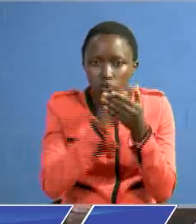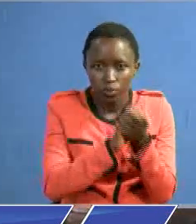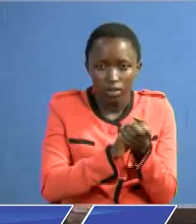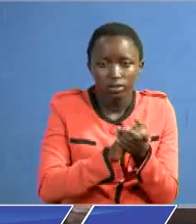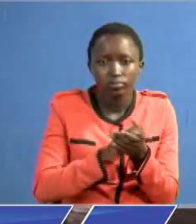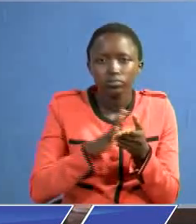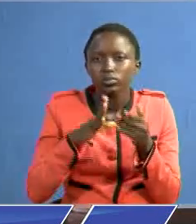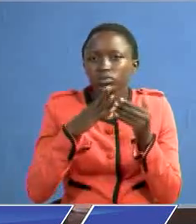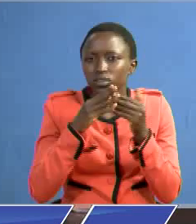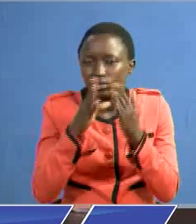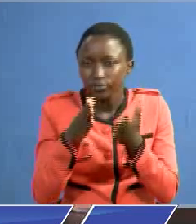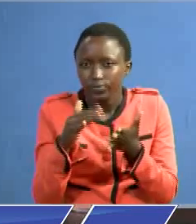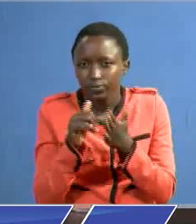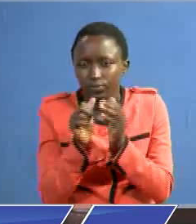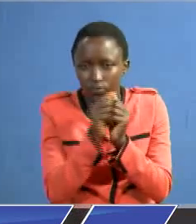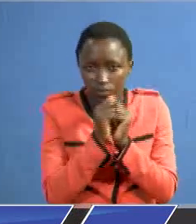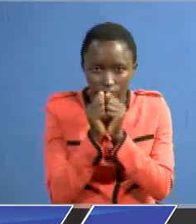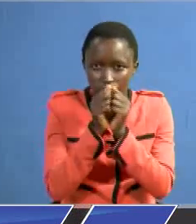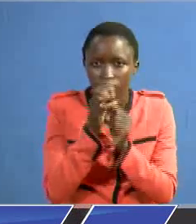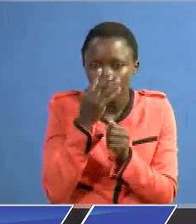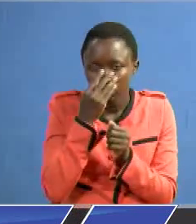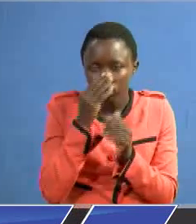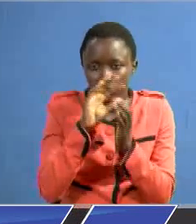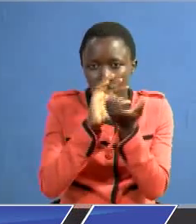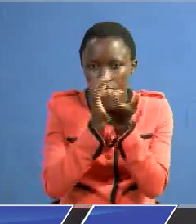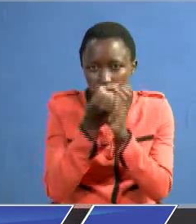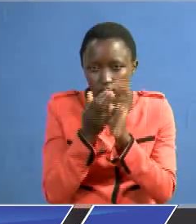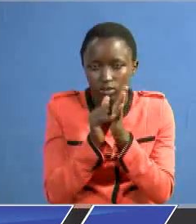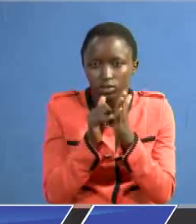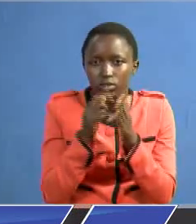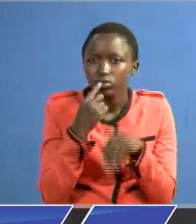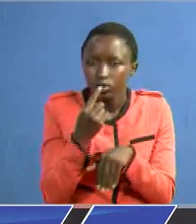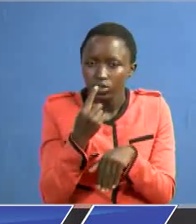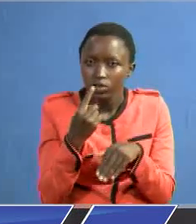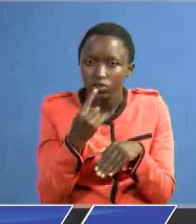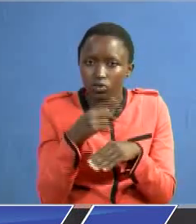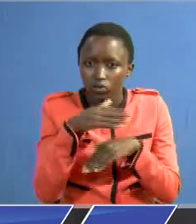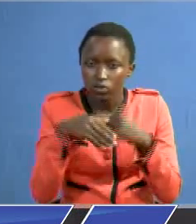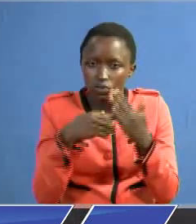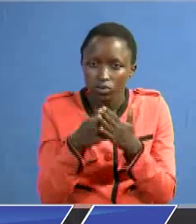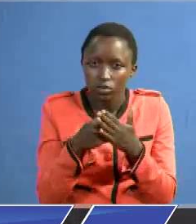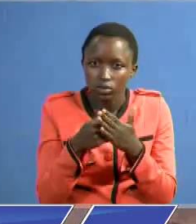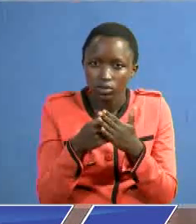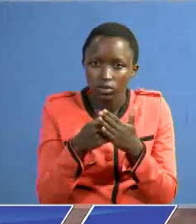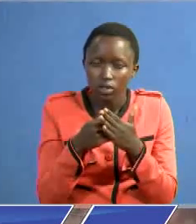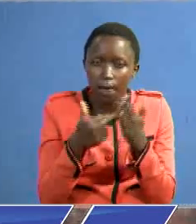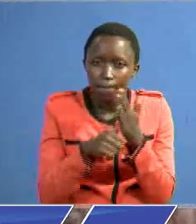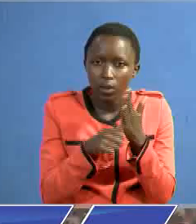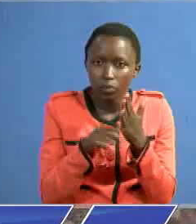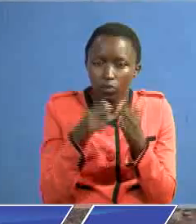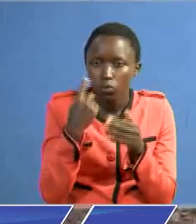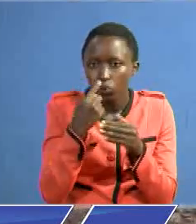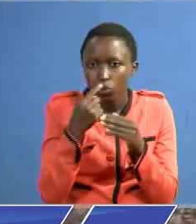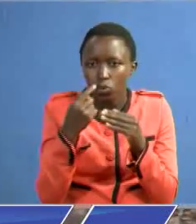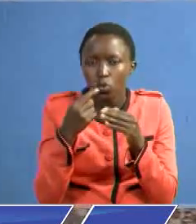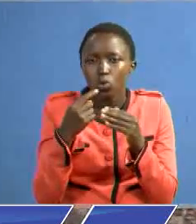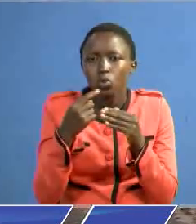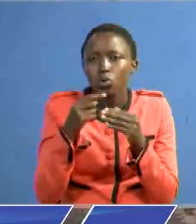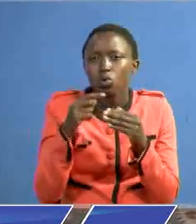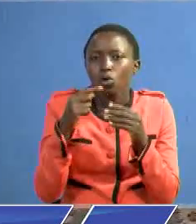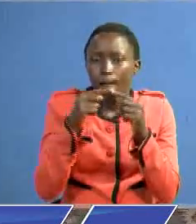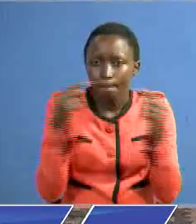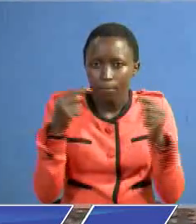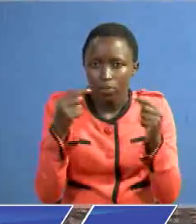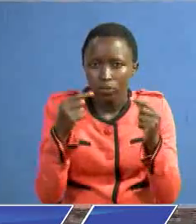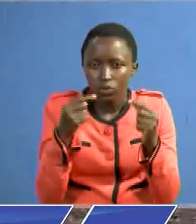leaders who accompanied the deputy president in his casa Ronnie Toa have however maintained that all the reefs in DubLi are as that of opposition coalition in